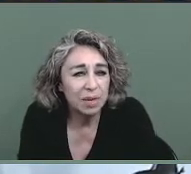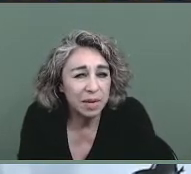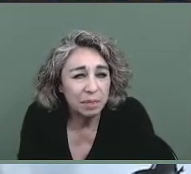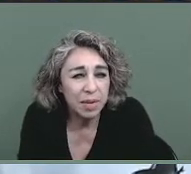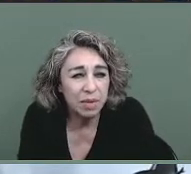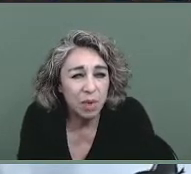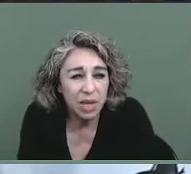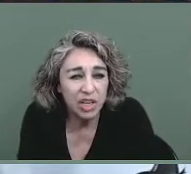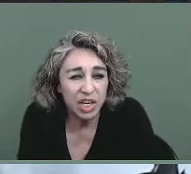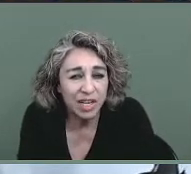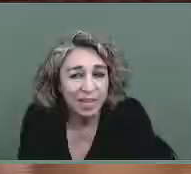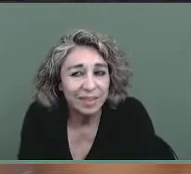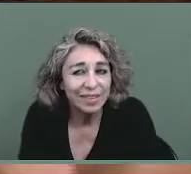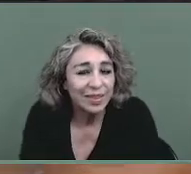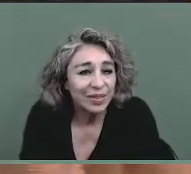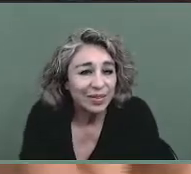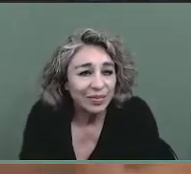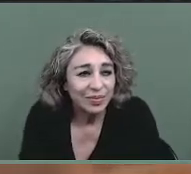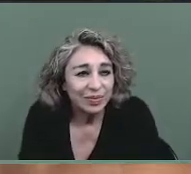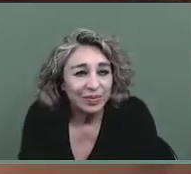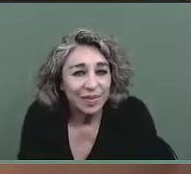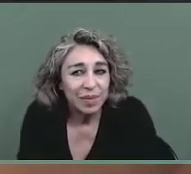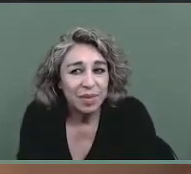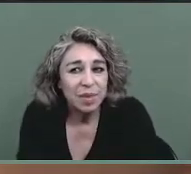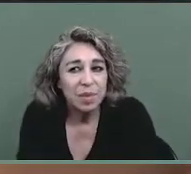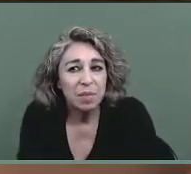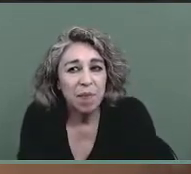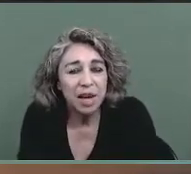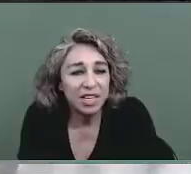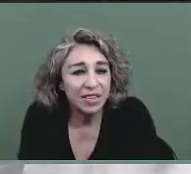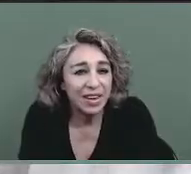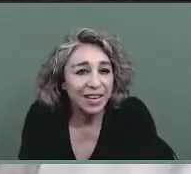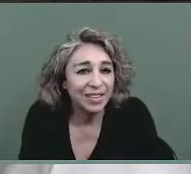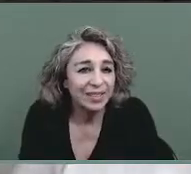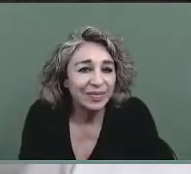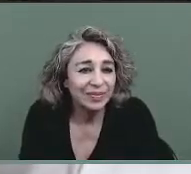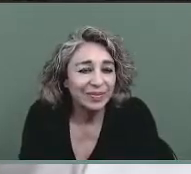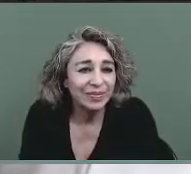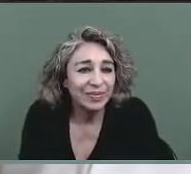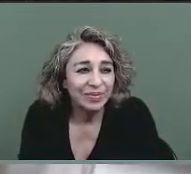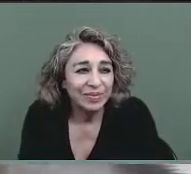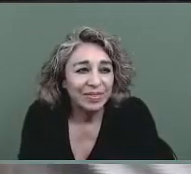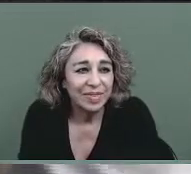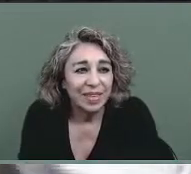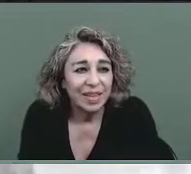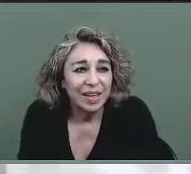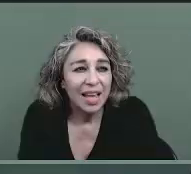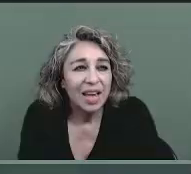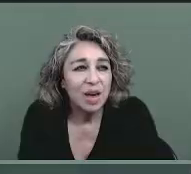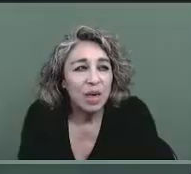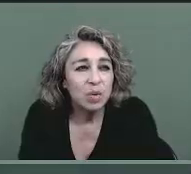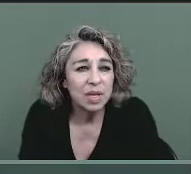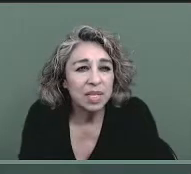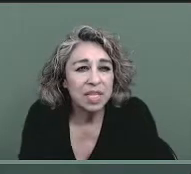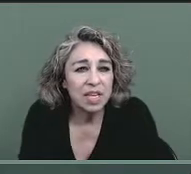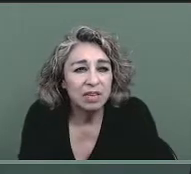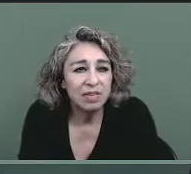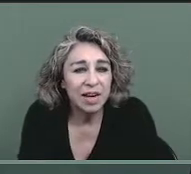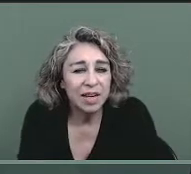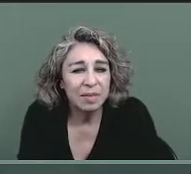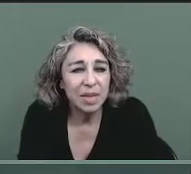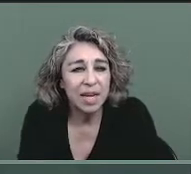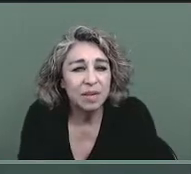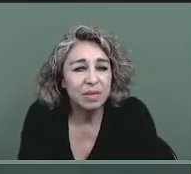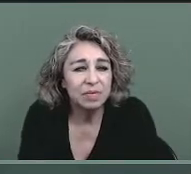and I'm gonna be watching I'm going to be monitoring and I will continue to